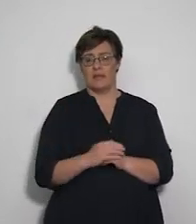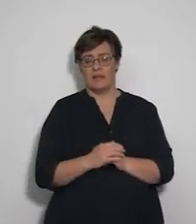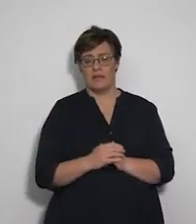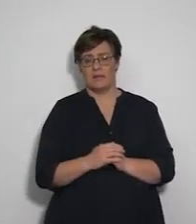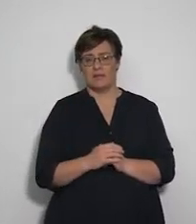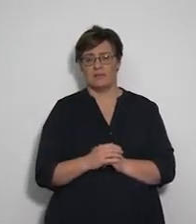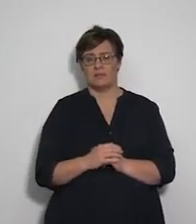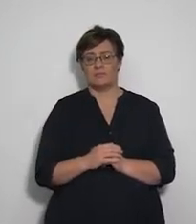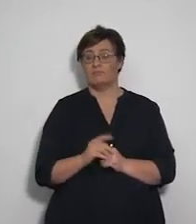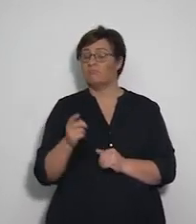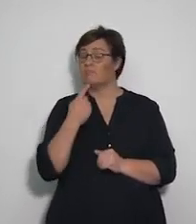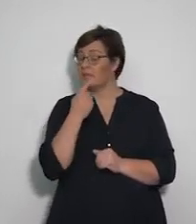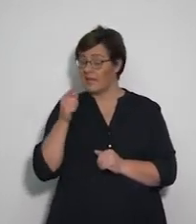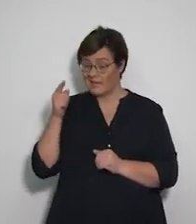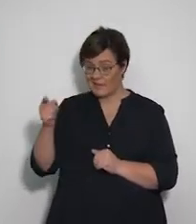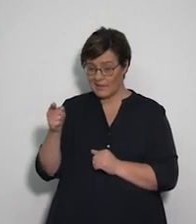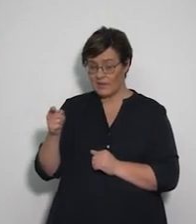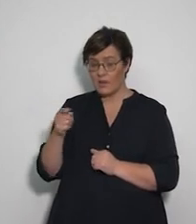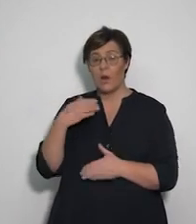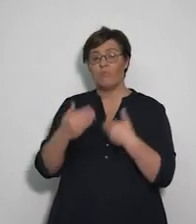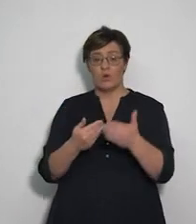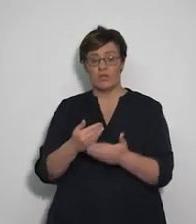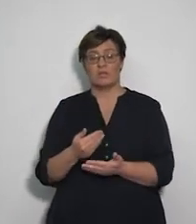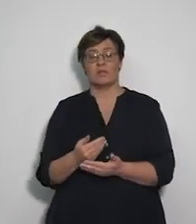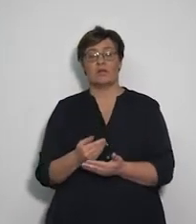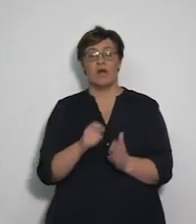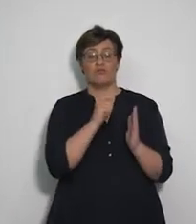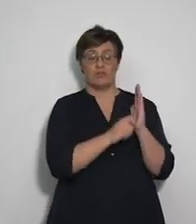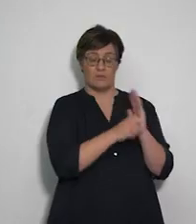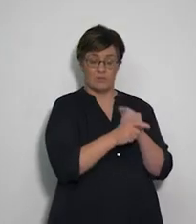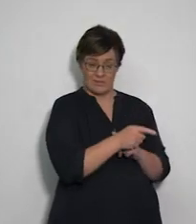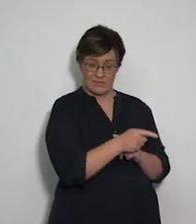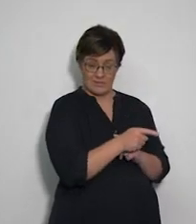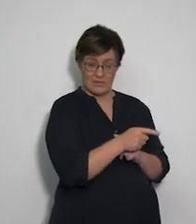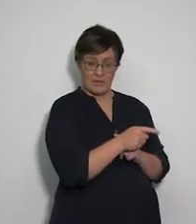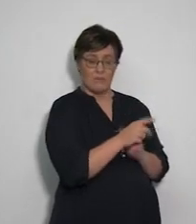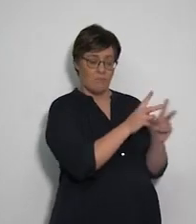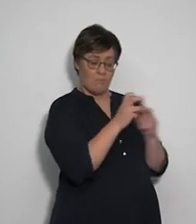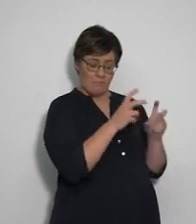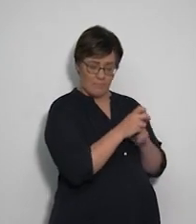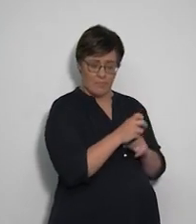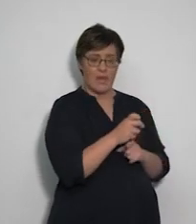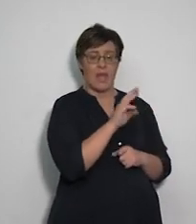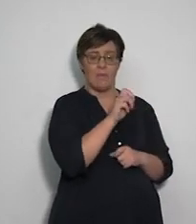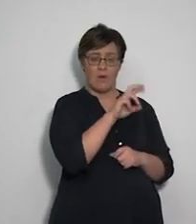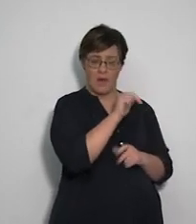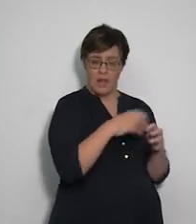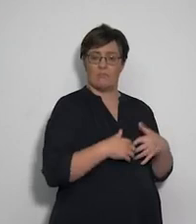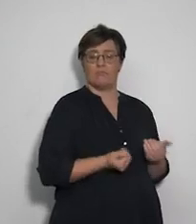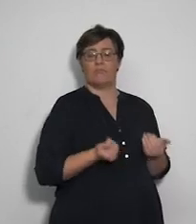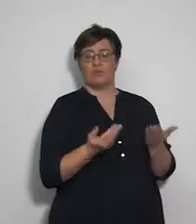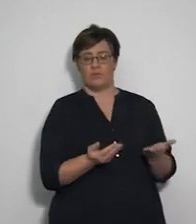molecule B. And as I mentioned that during the process of transcription, we find that mRNA is produced, and that